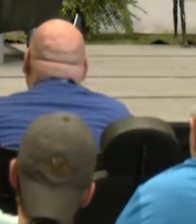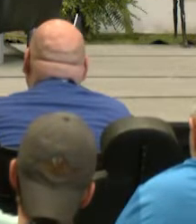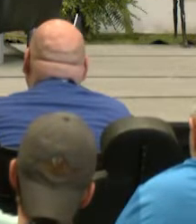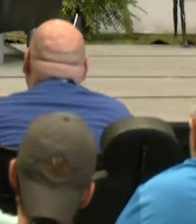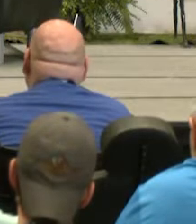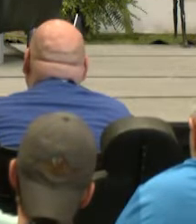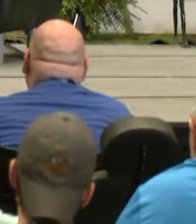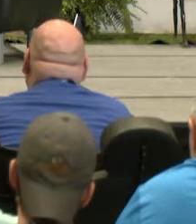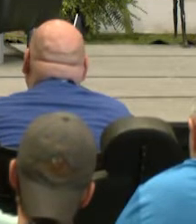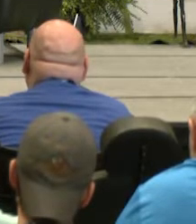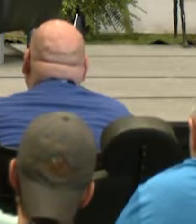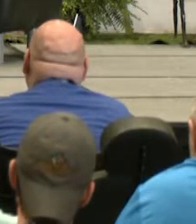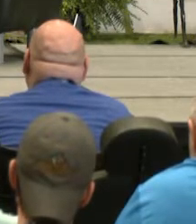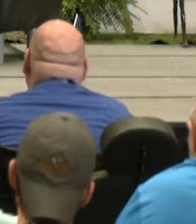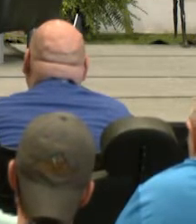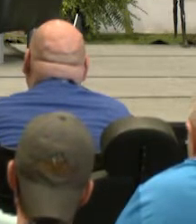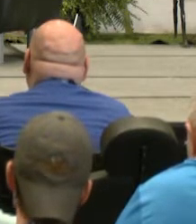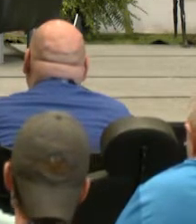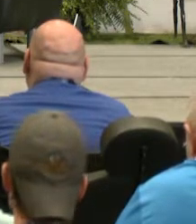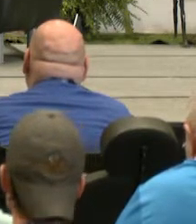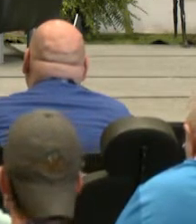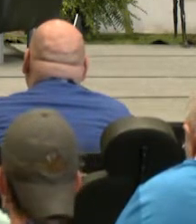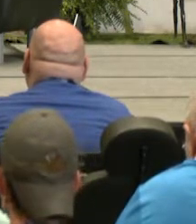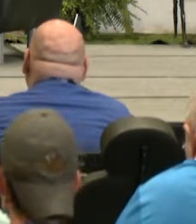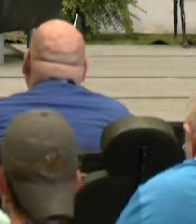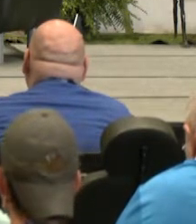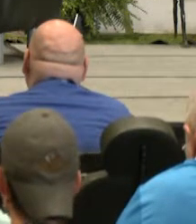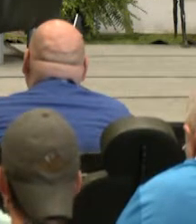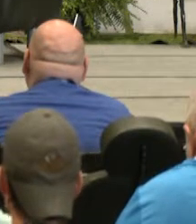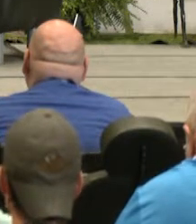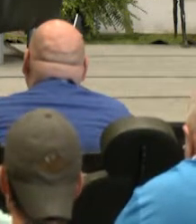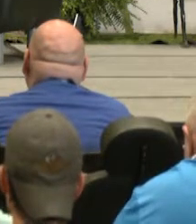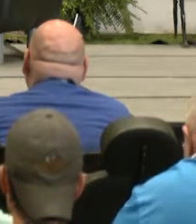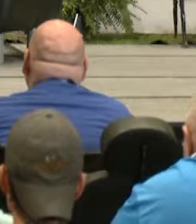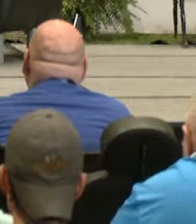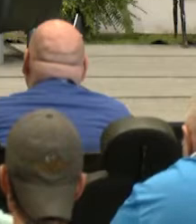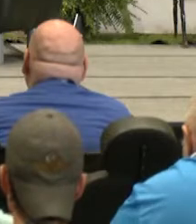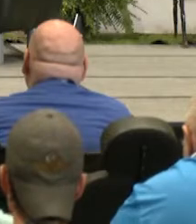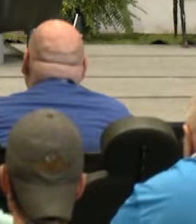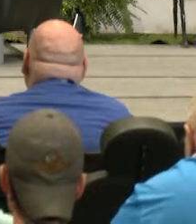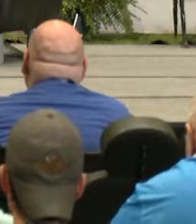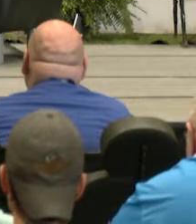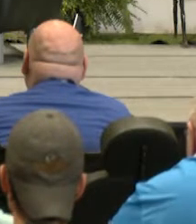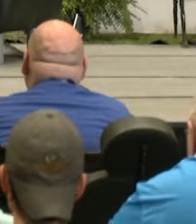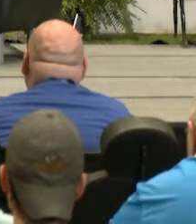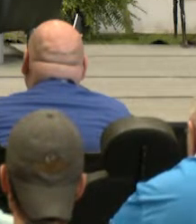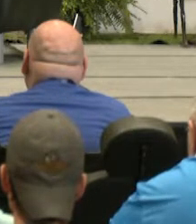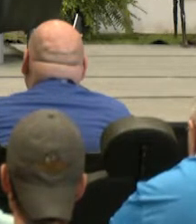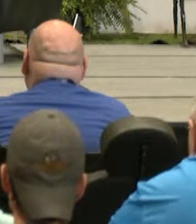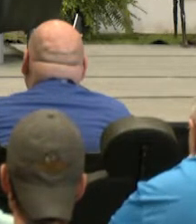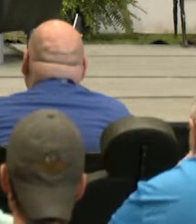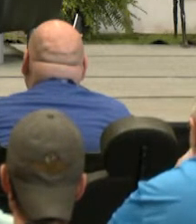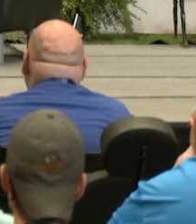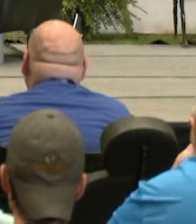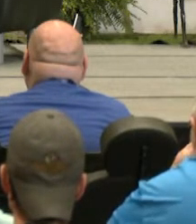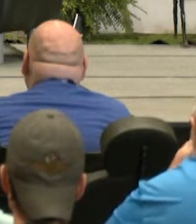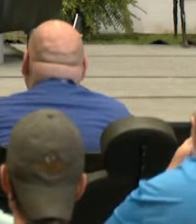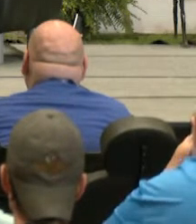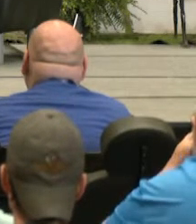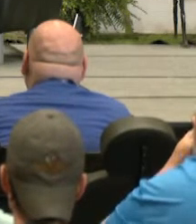to have just kind of expand the world a little bit, have nonverbal characters, have characters with different sexual identities.